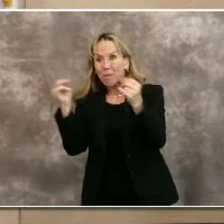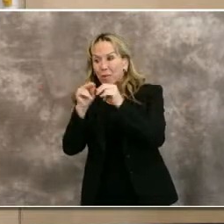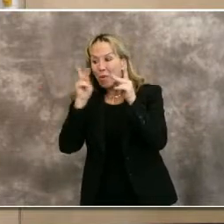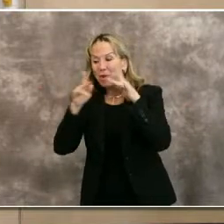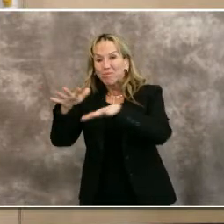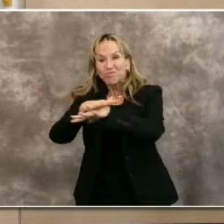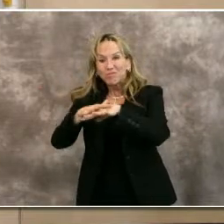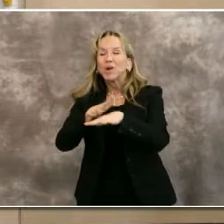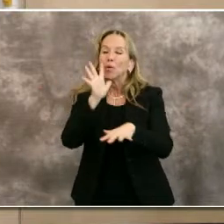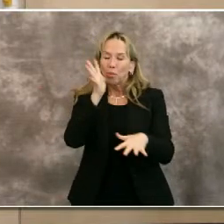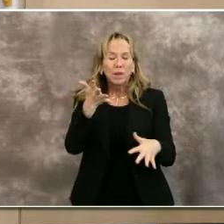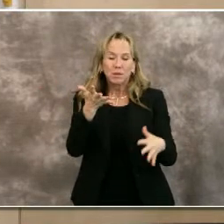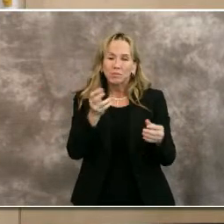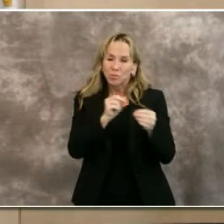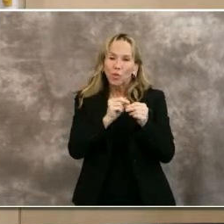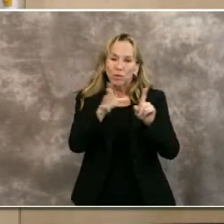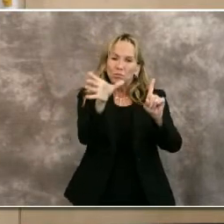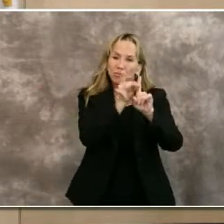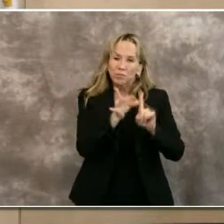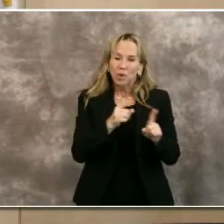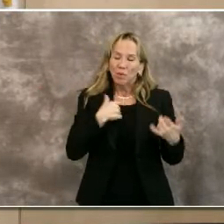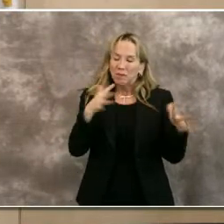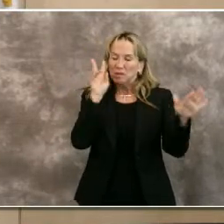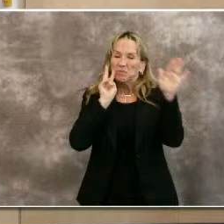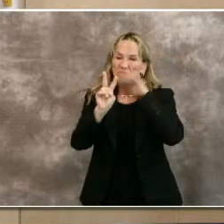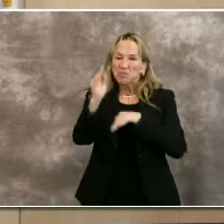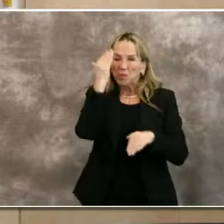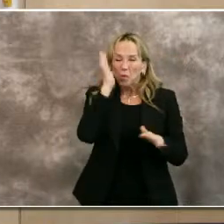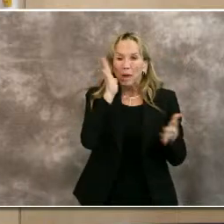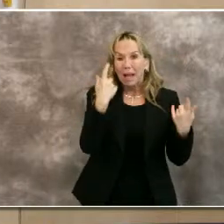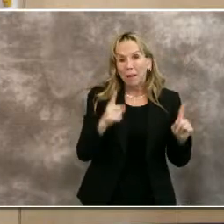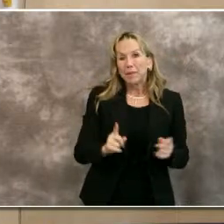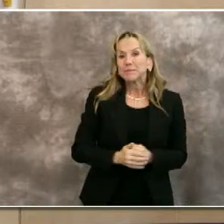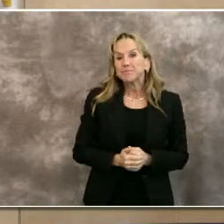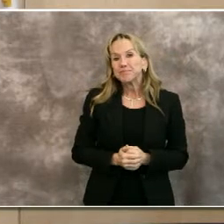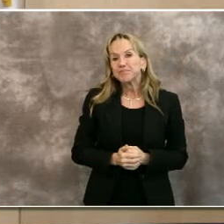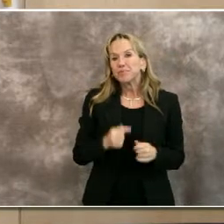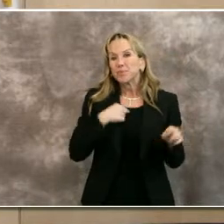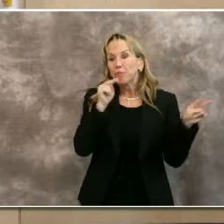now please welcome back to the podium Chairman Cox.